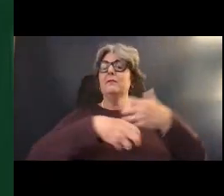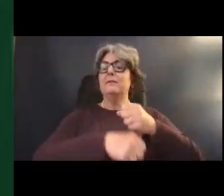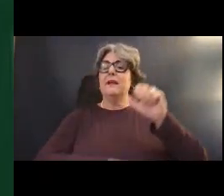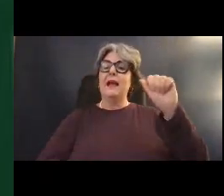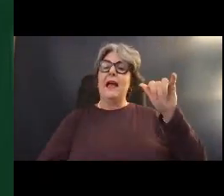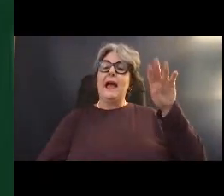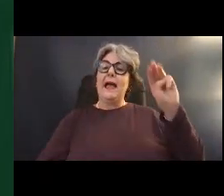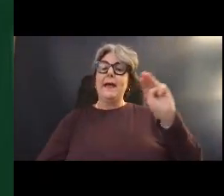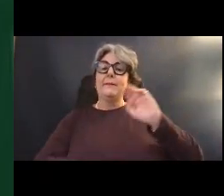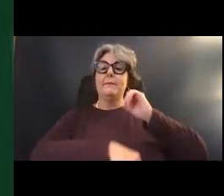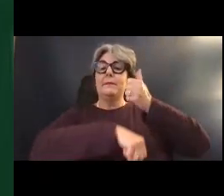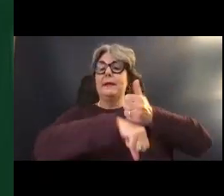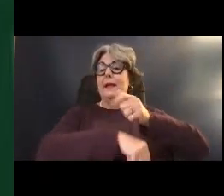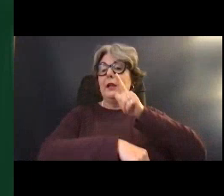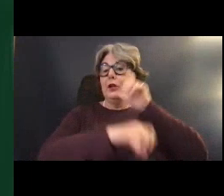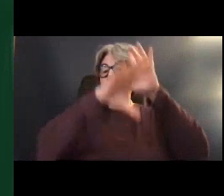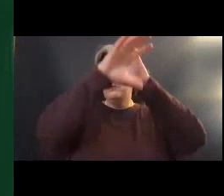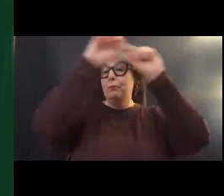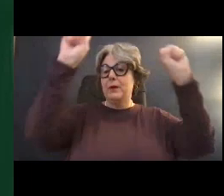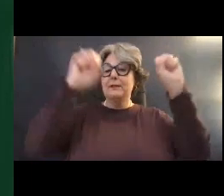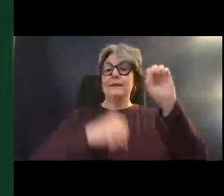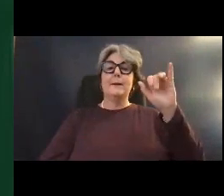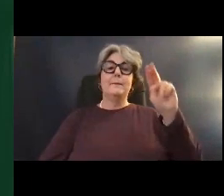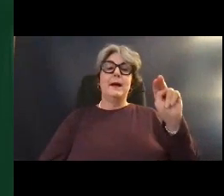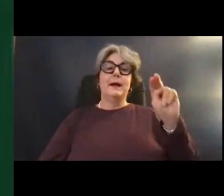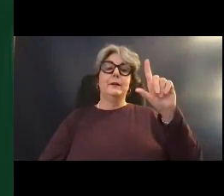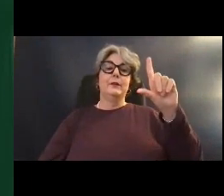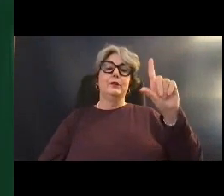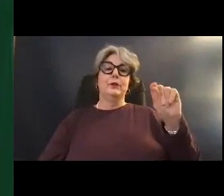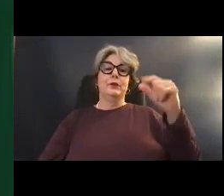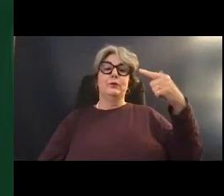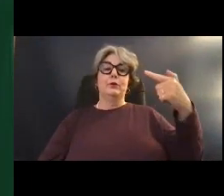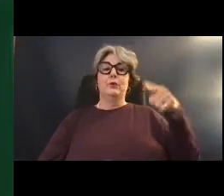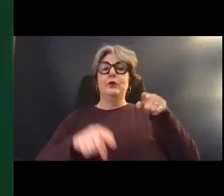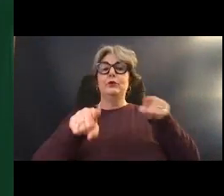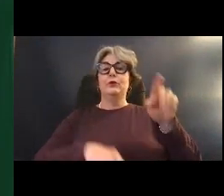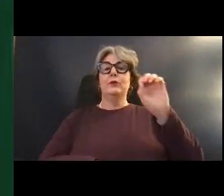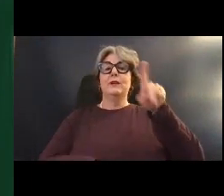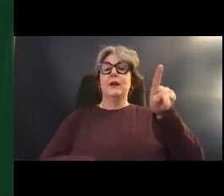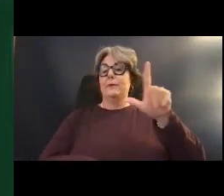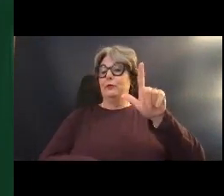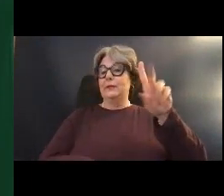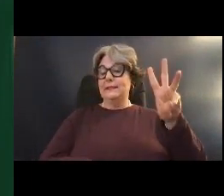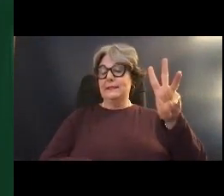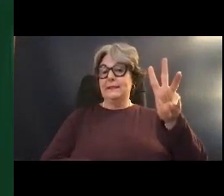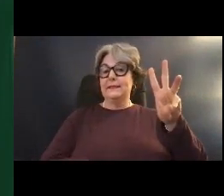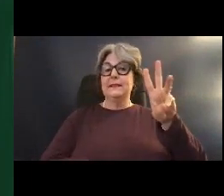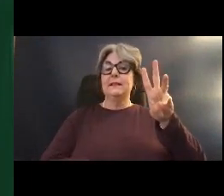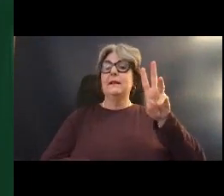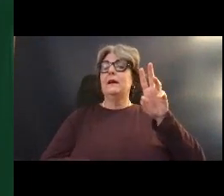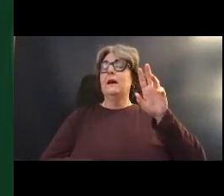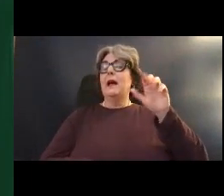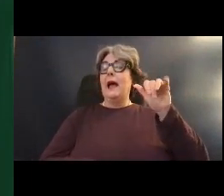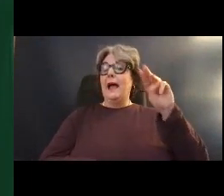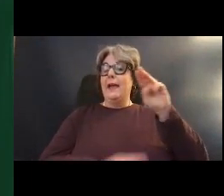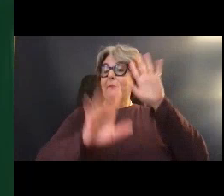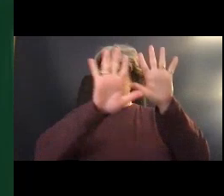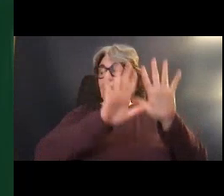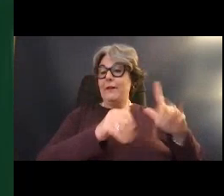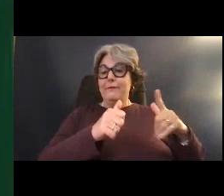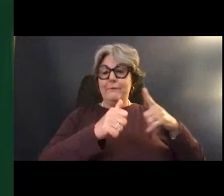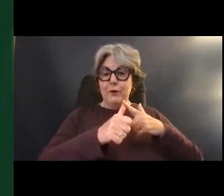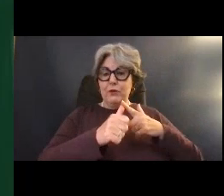was launched by President Biden in November 2021 at COP26. Aim for Climate is the first global agriculture